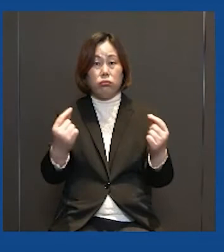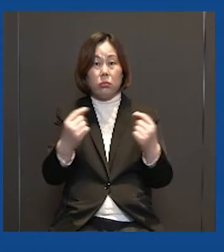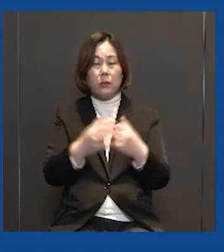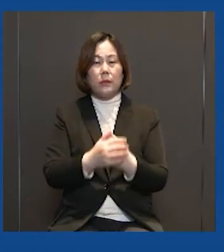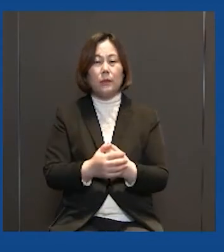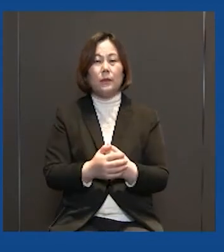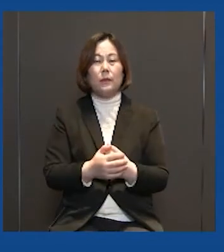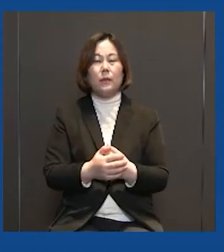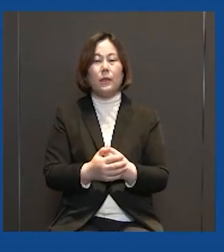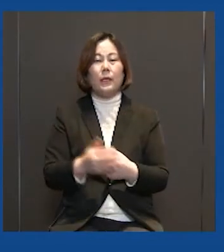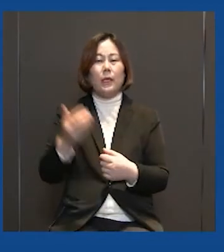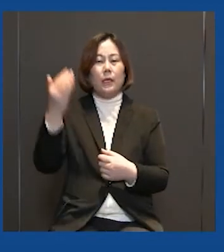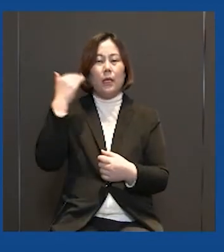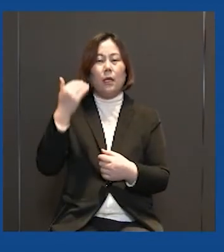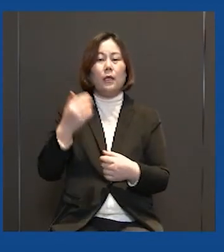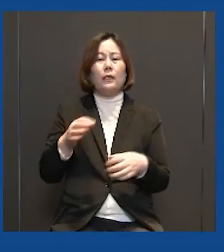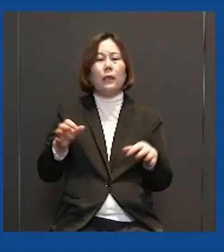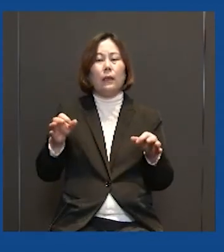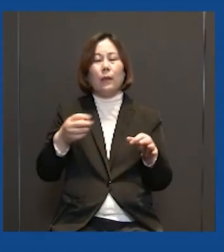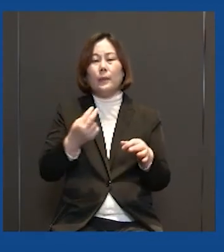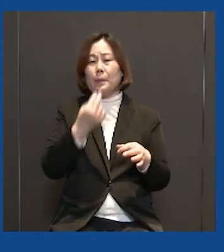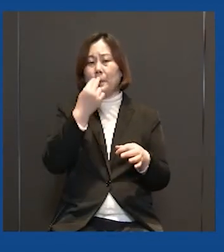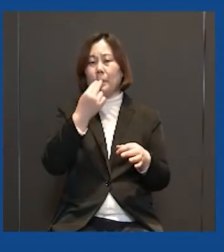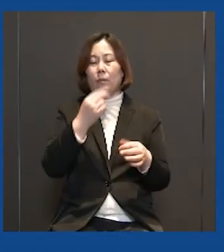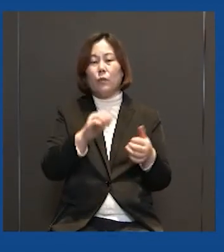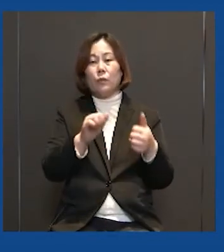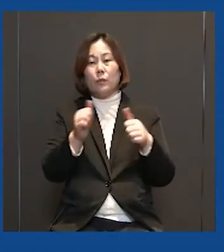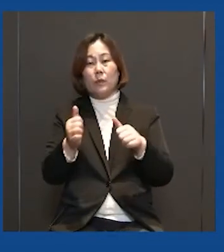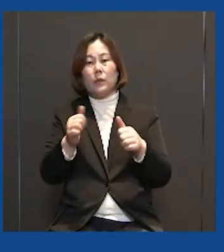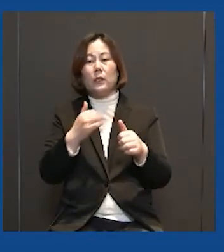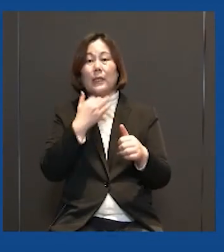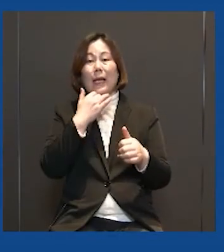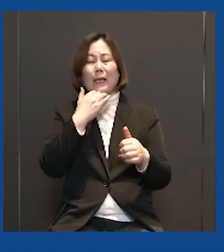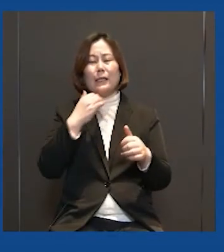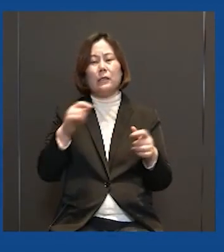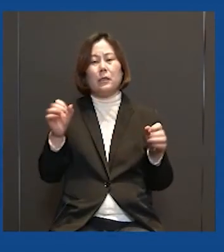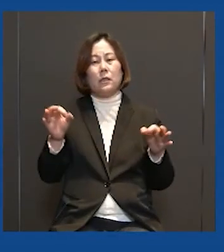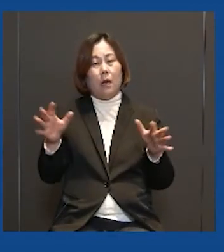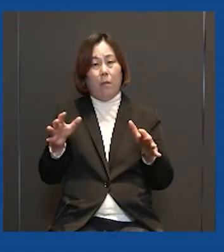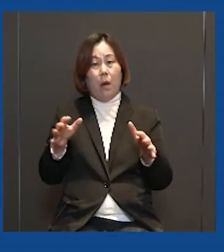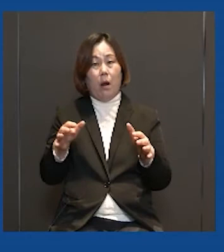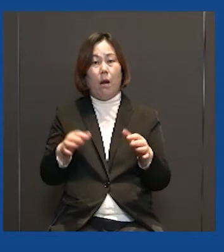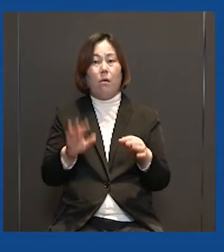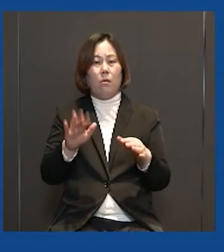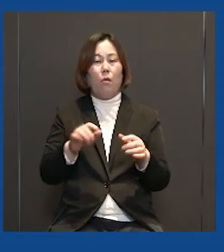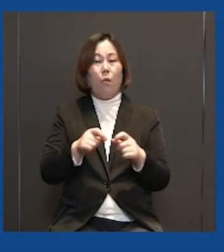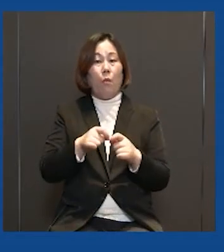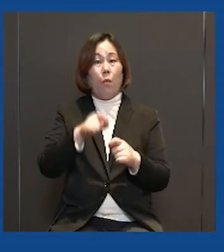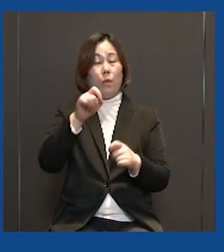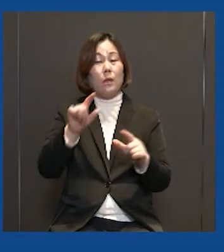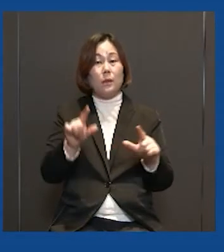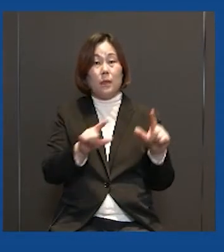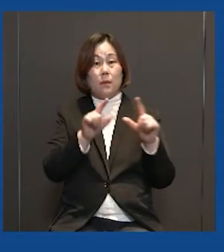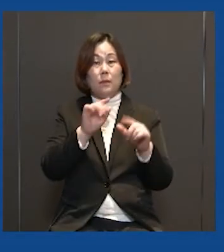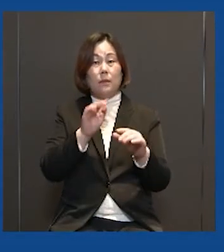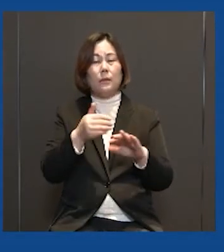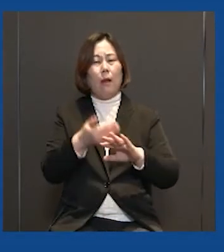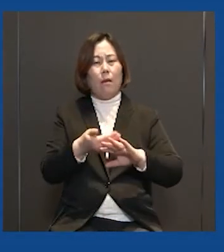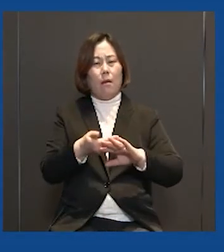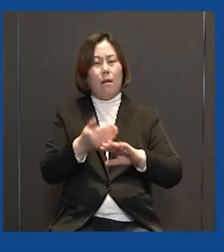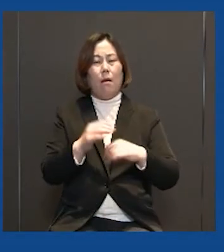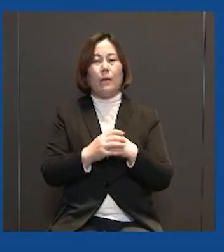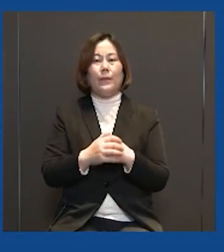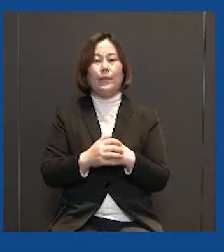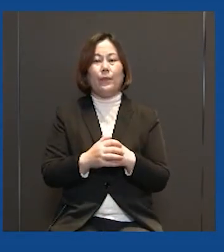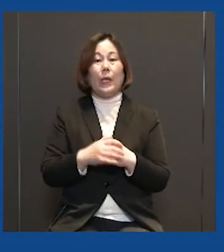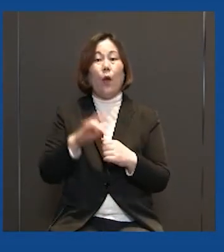that that's very different. For example, in the pandemic, during the pandemic, the role of older people in